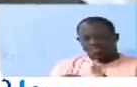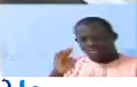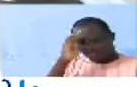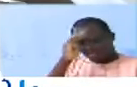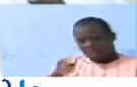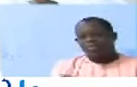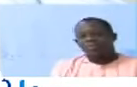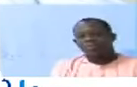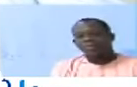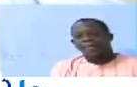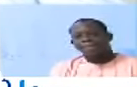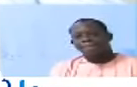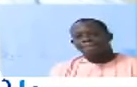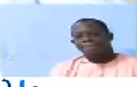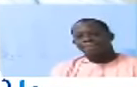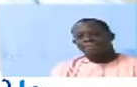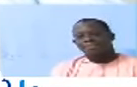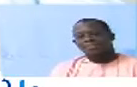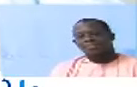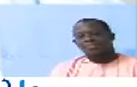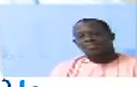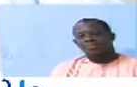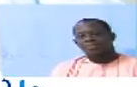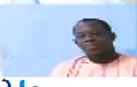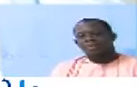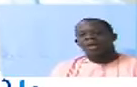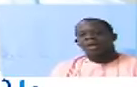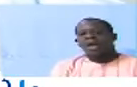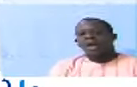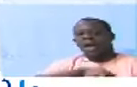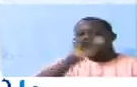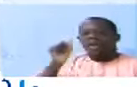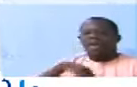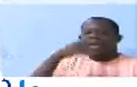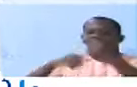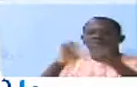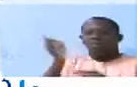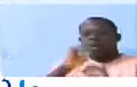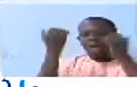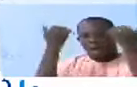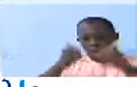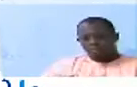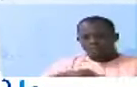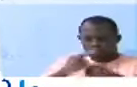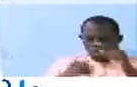one. And in the end, what happened in this case?